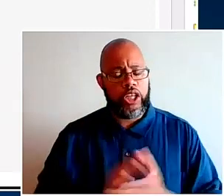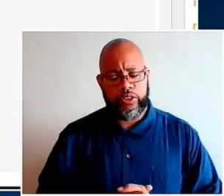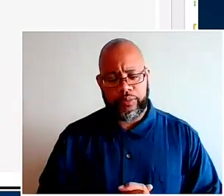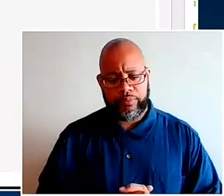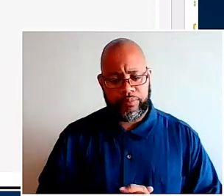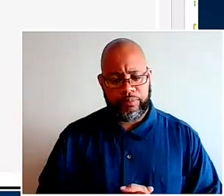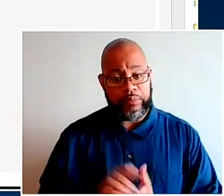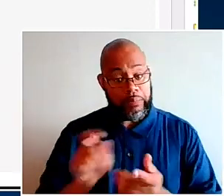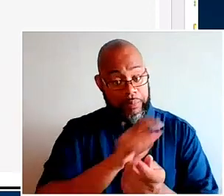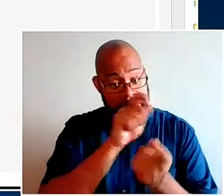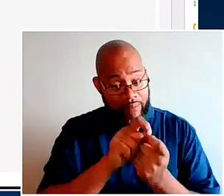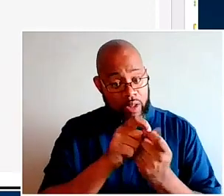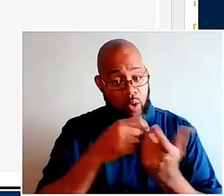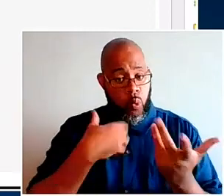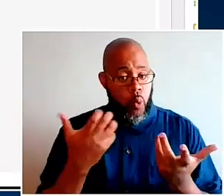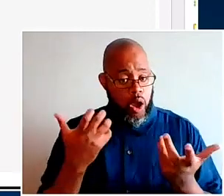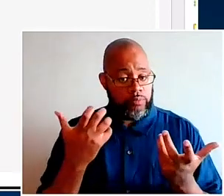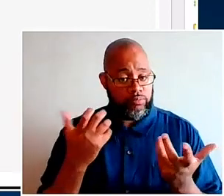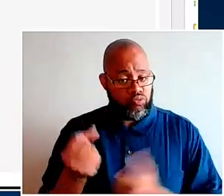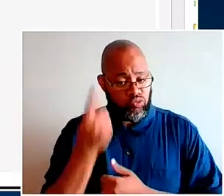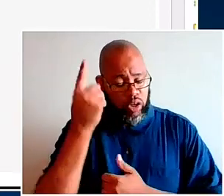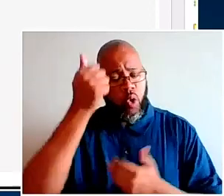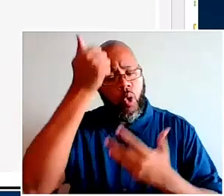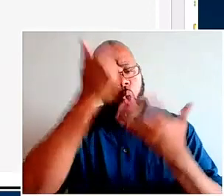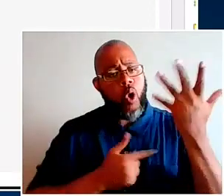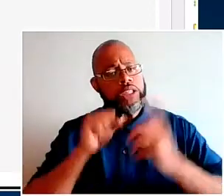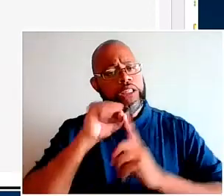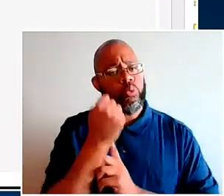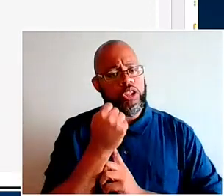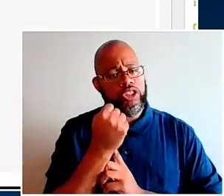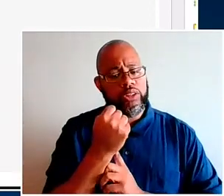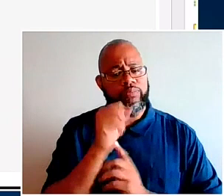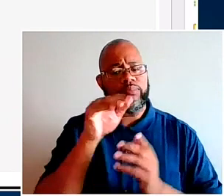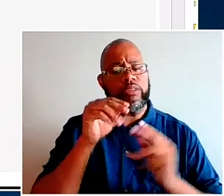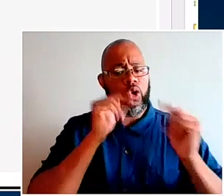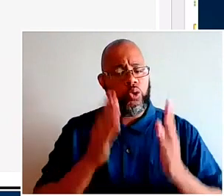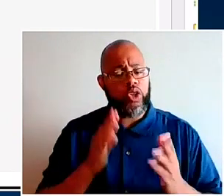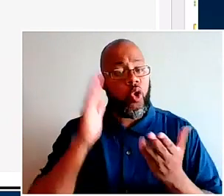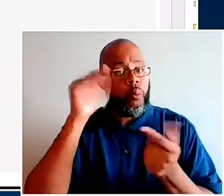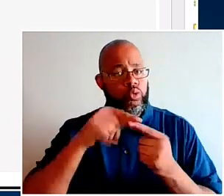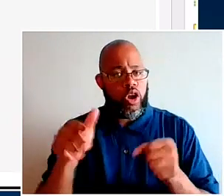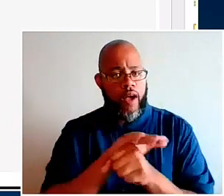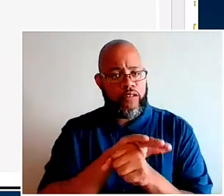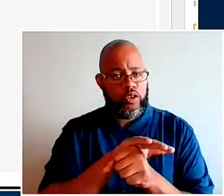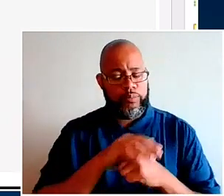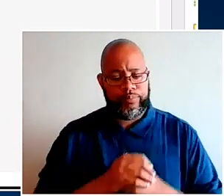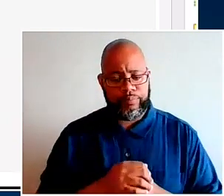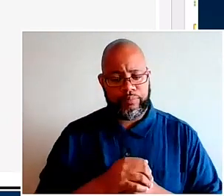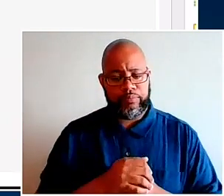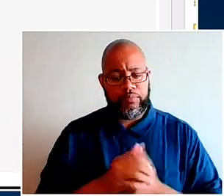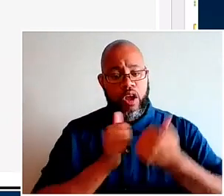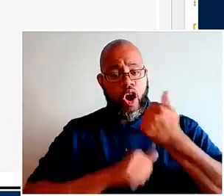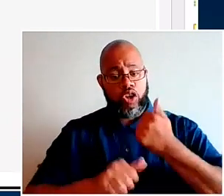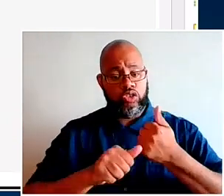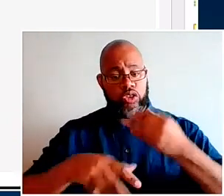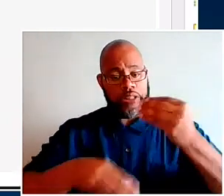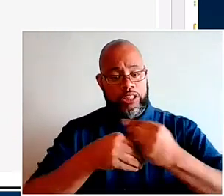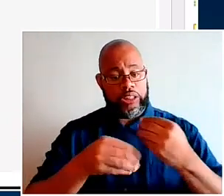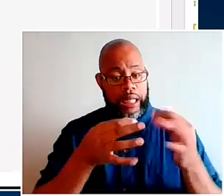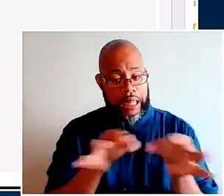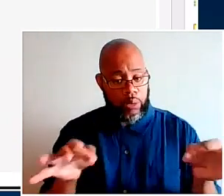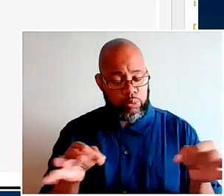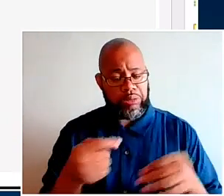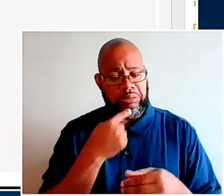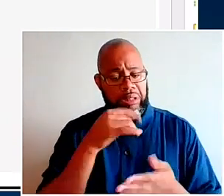Specifically, we'd like to understand all of the circumstances the negotiators hope to cover under the addition of language stating that